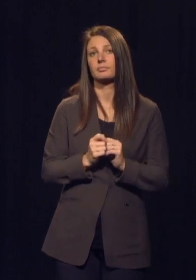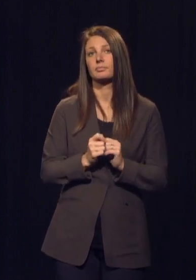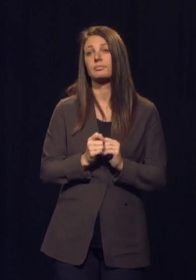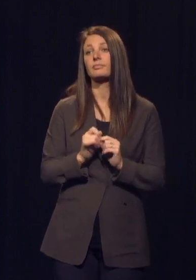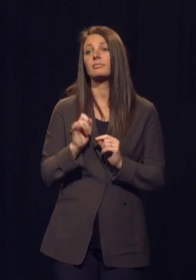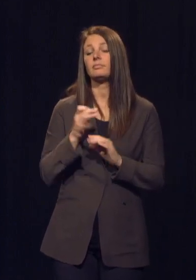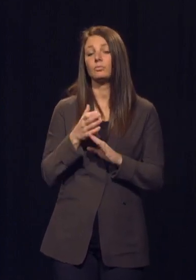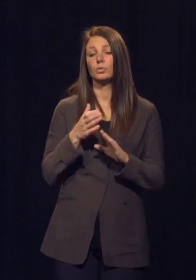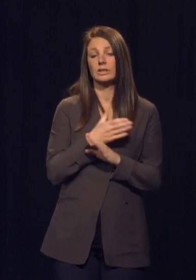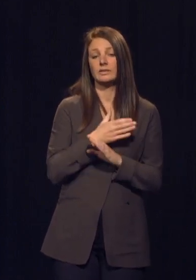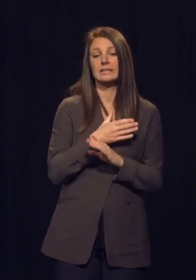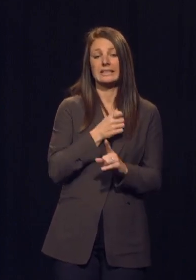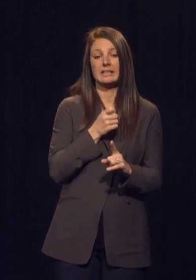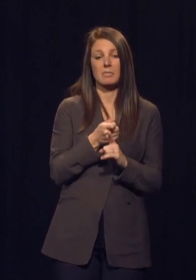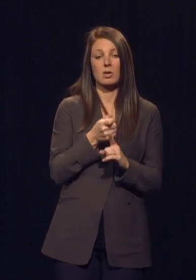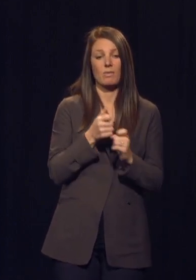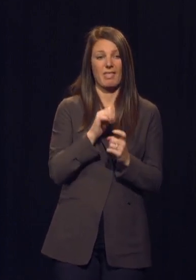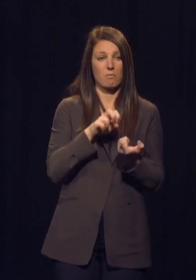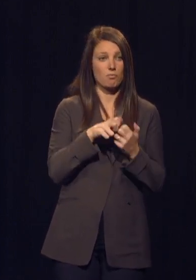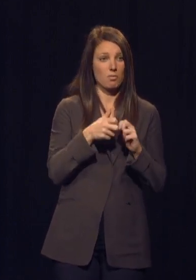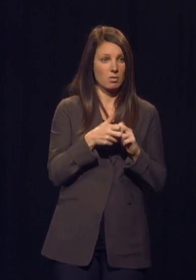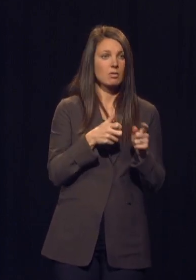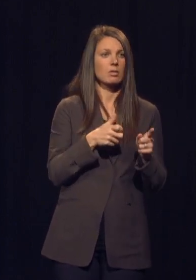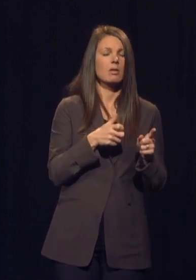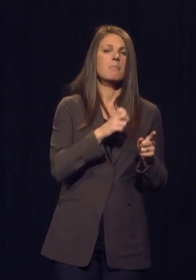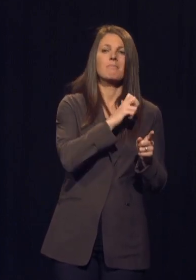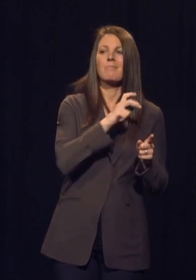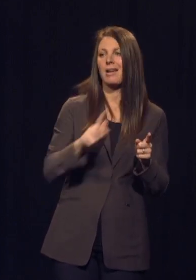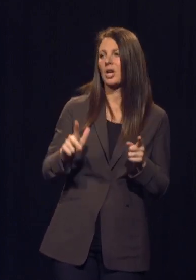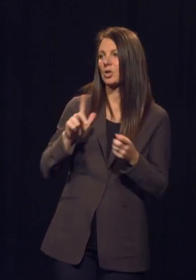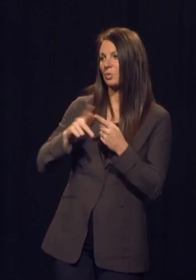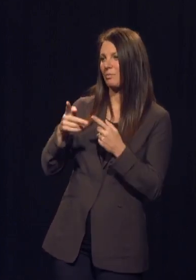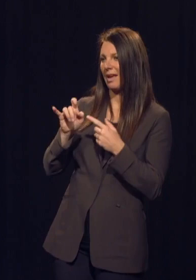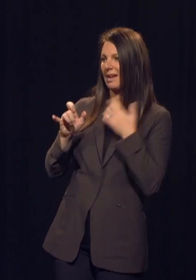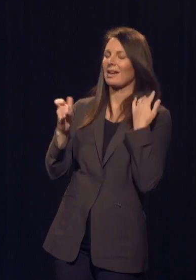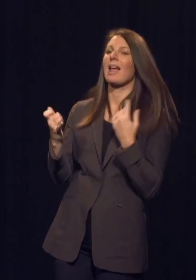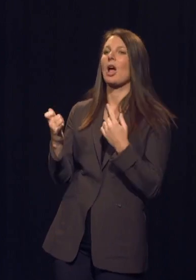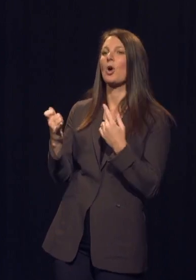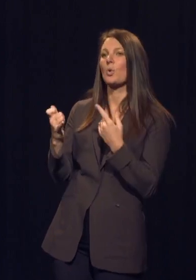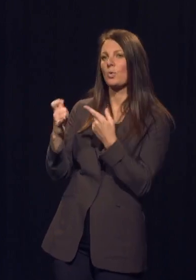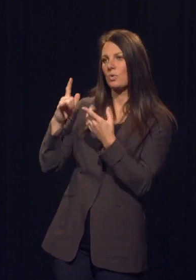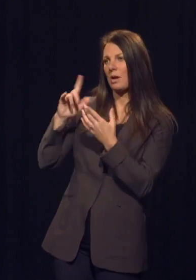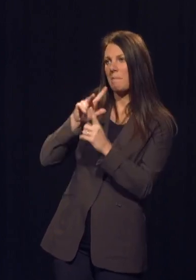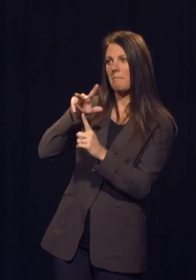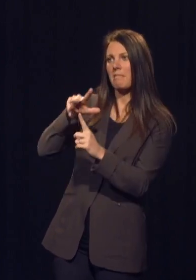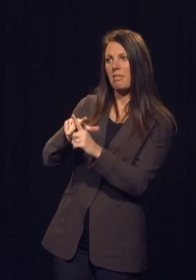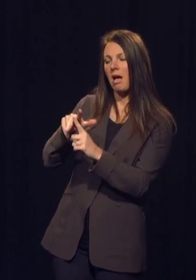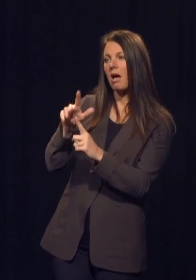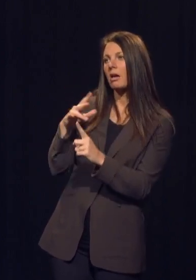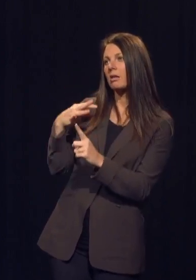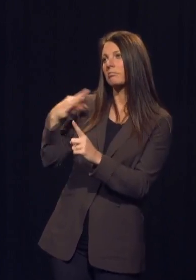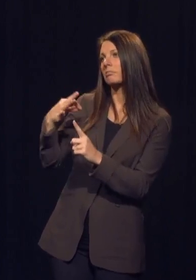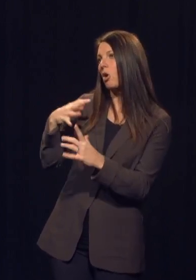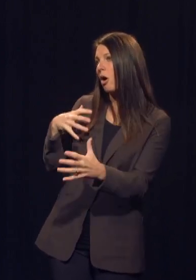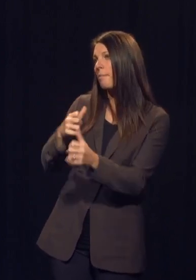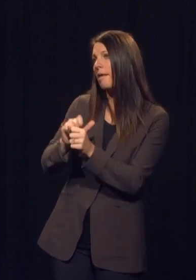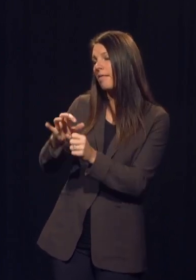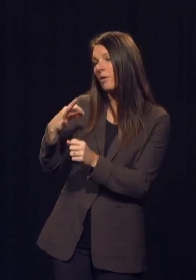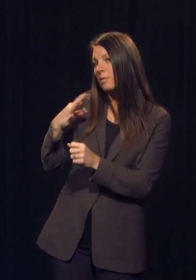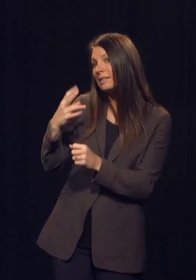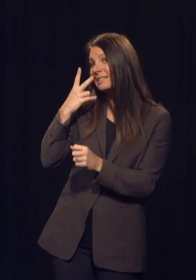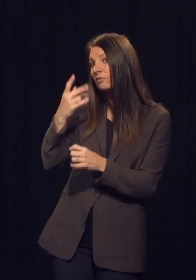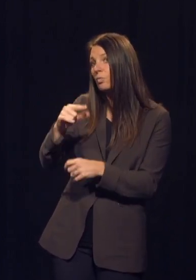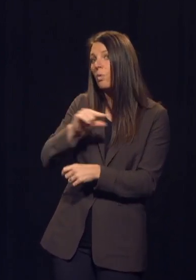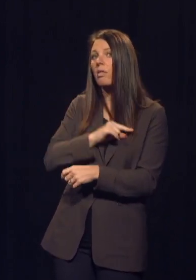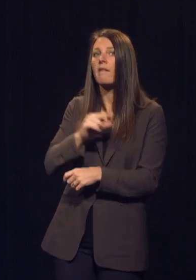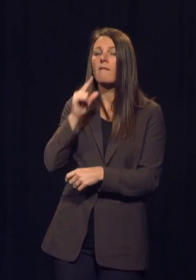Anyone previously impacted by this issue should come back to Pennie during this open enrollment to apply or update their application to see if they qualify